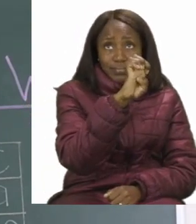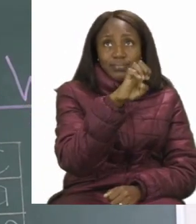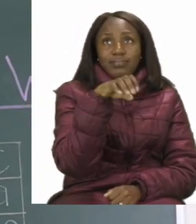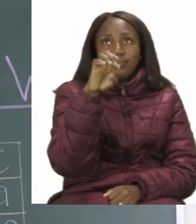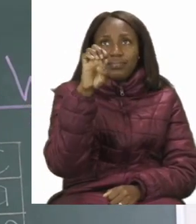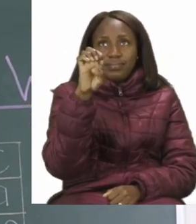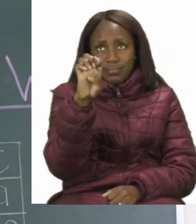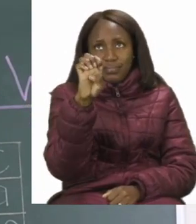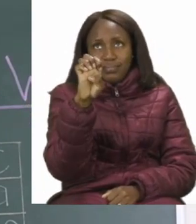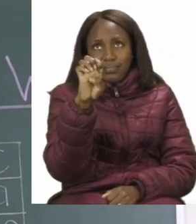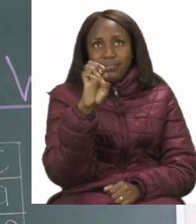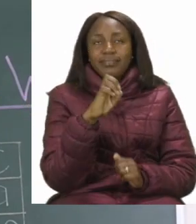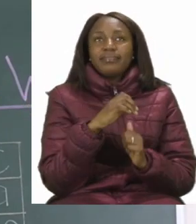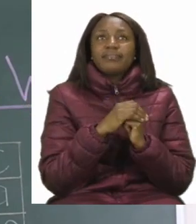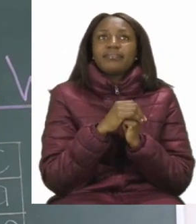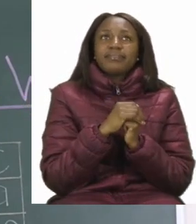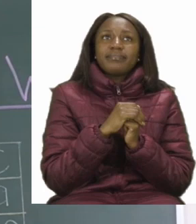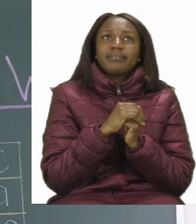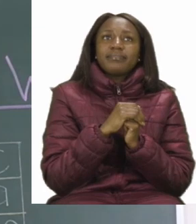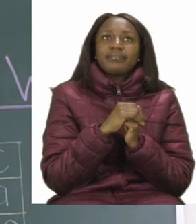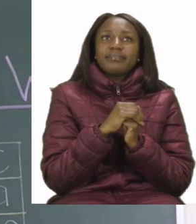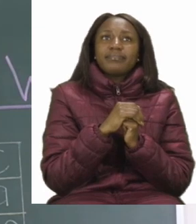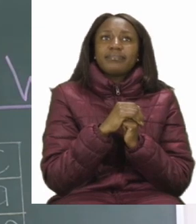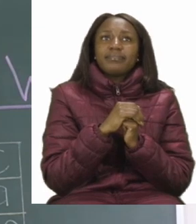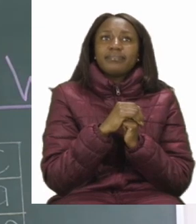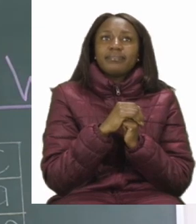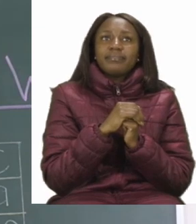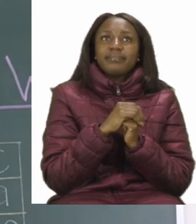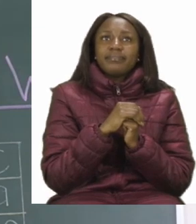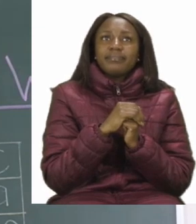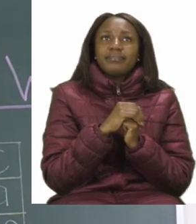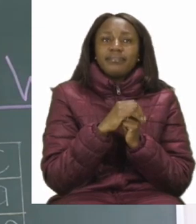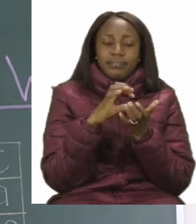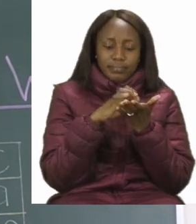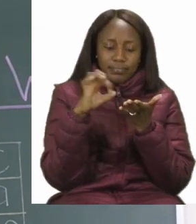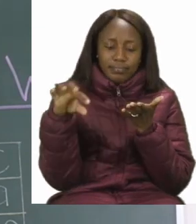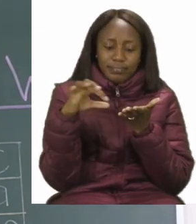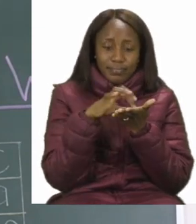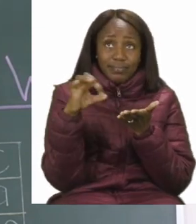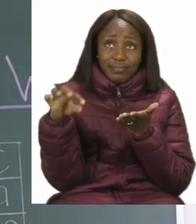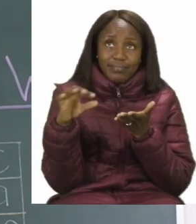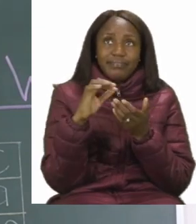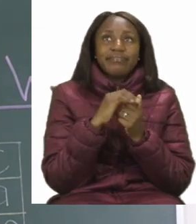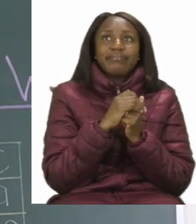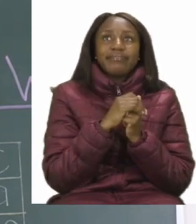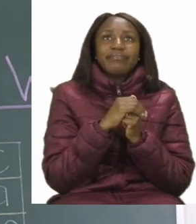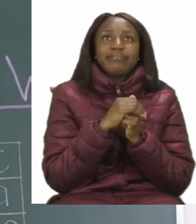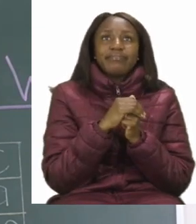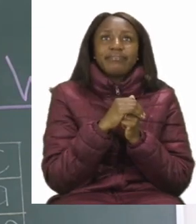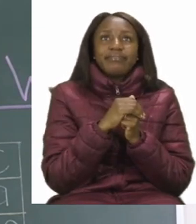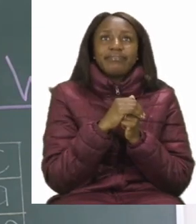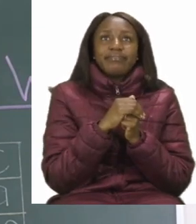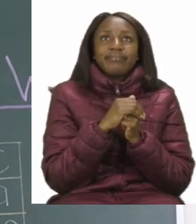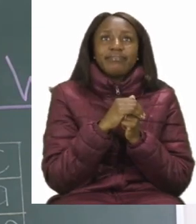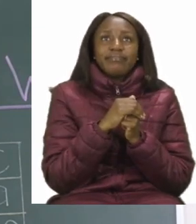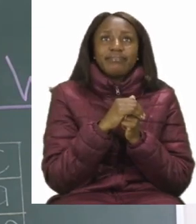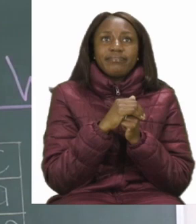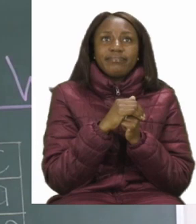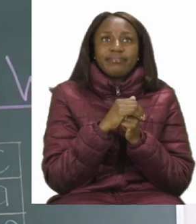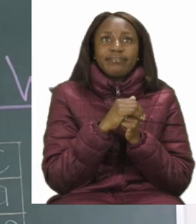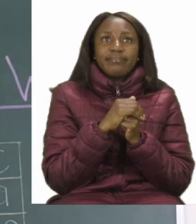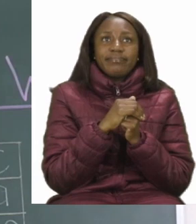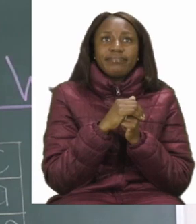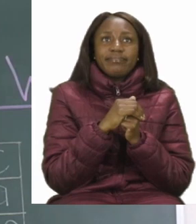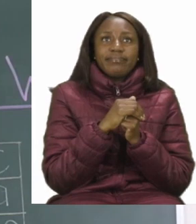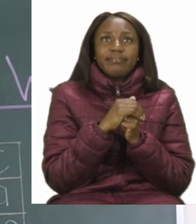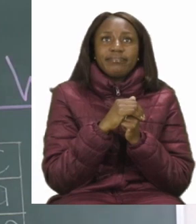letters. Okay, so we said seed. That means we have to fill in